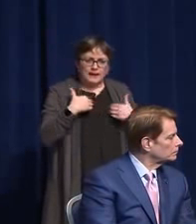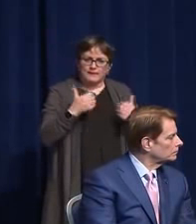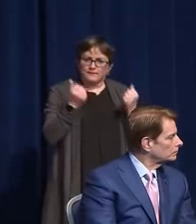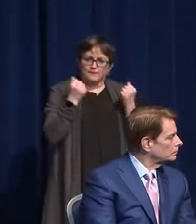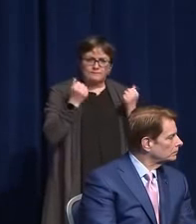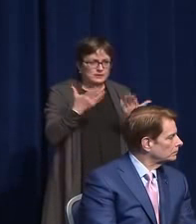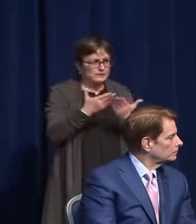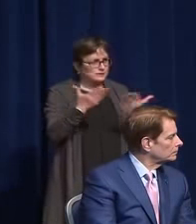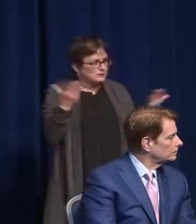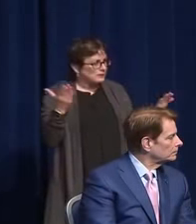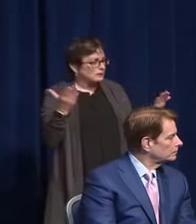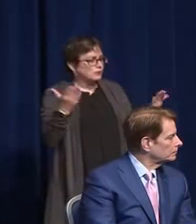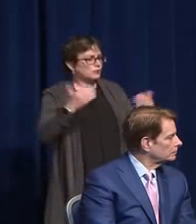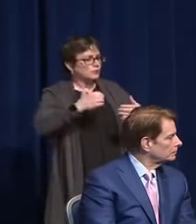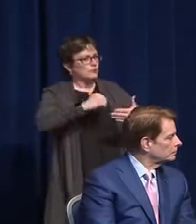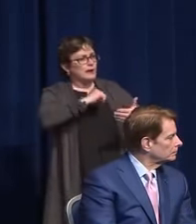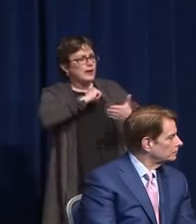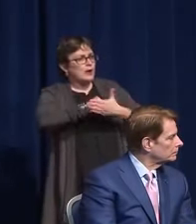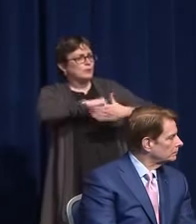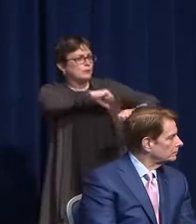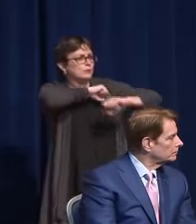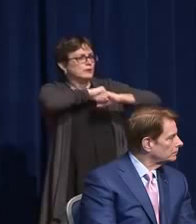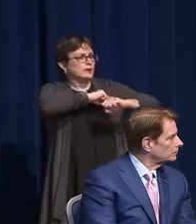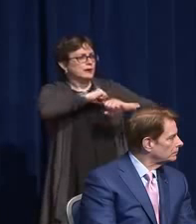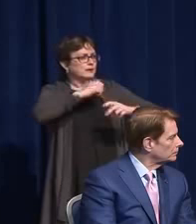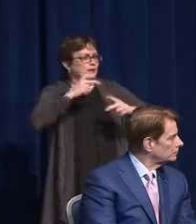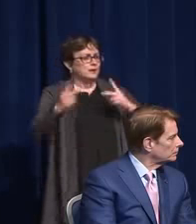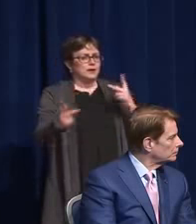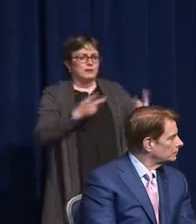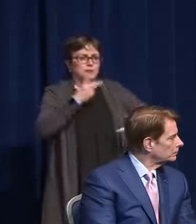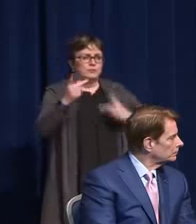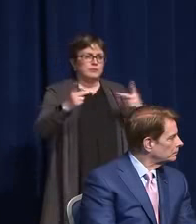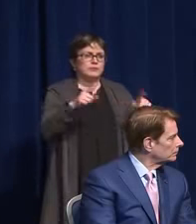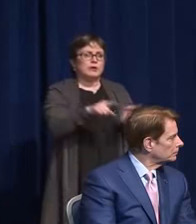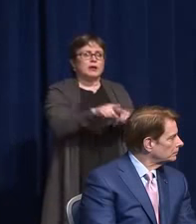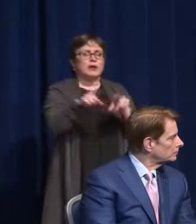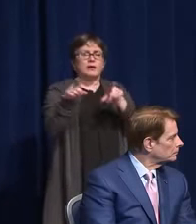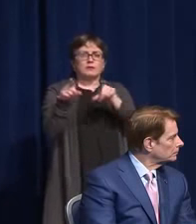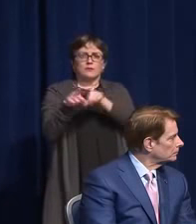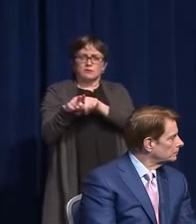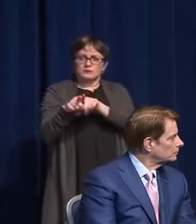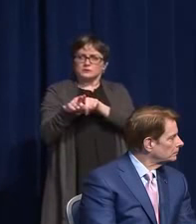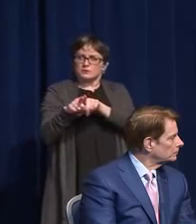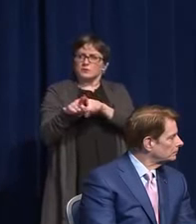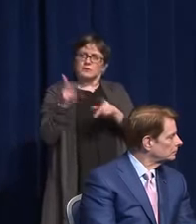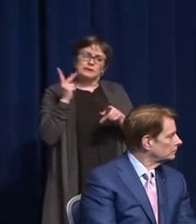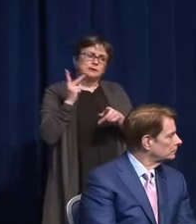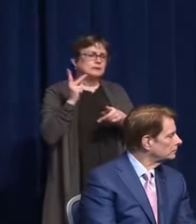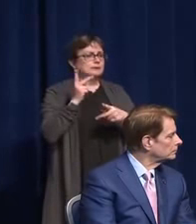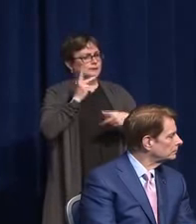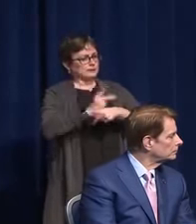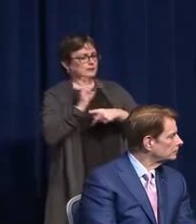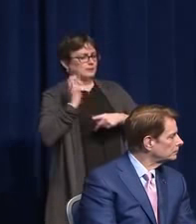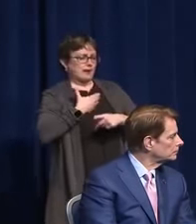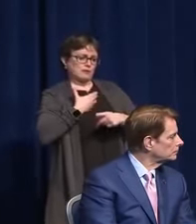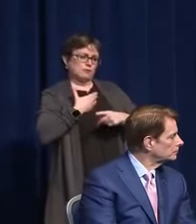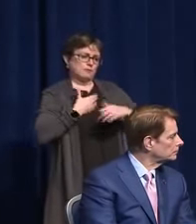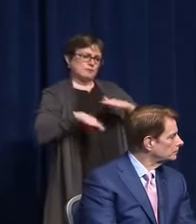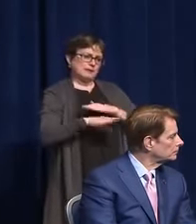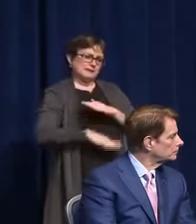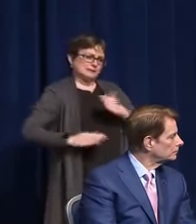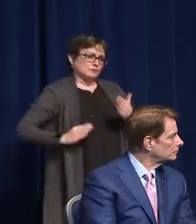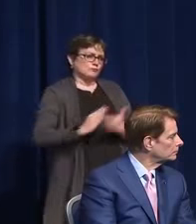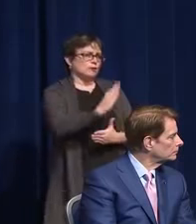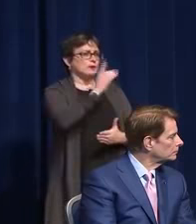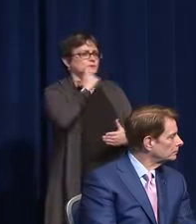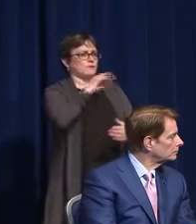disposal to protect public health and uphold our fundamental right to vote. Now,